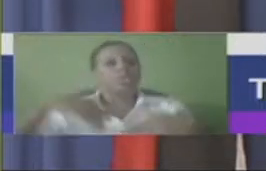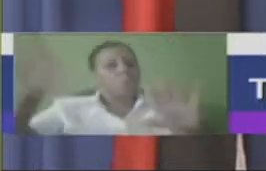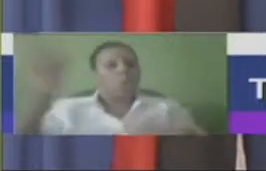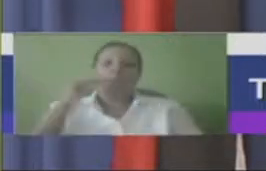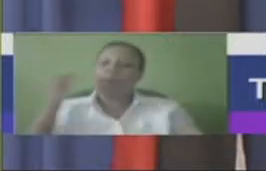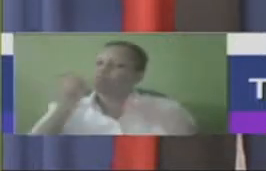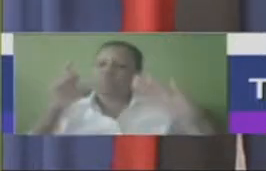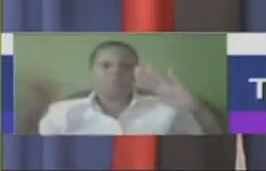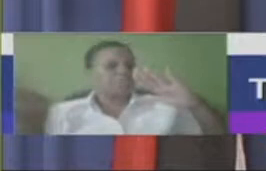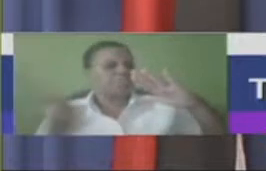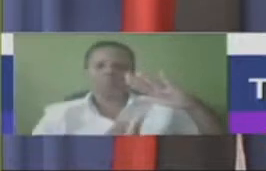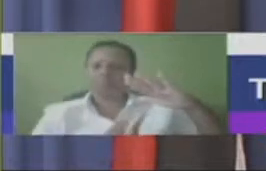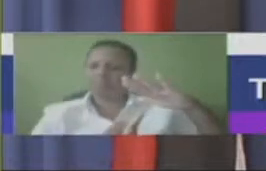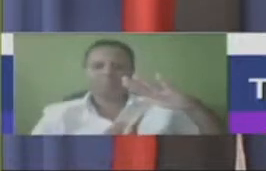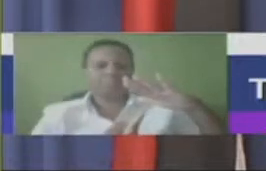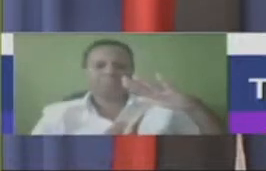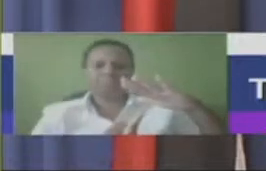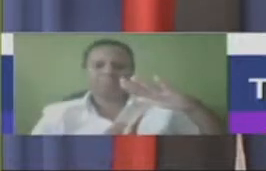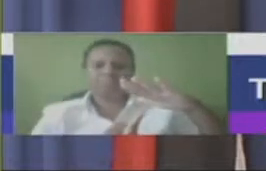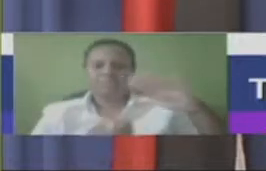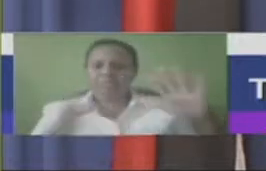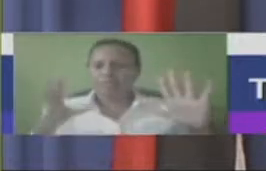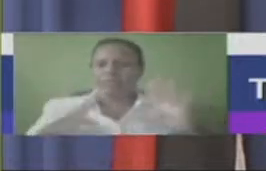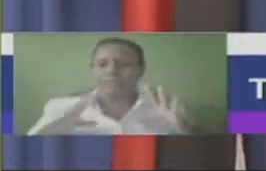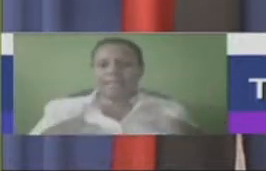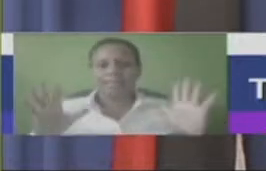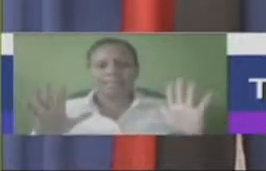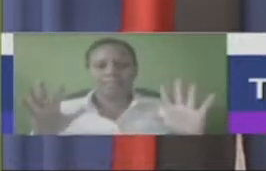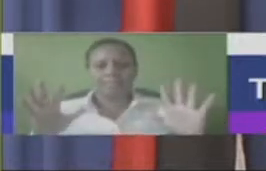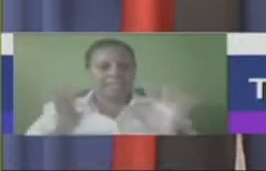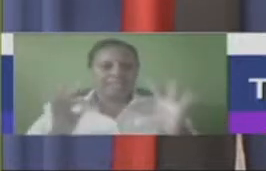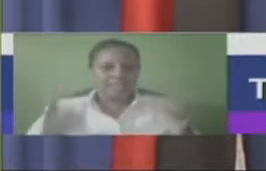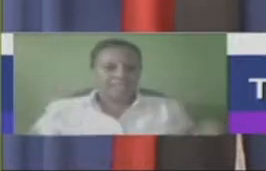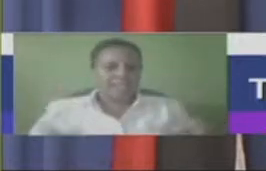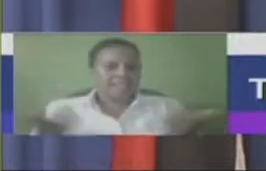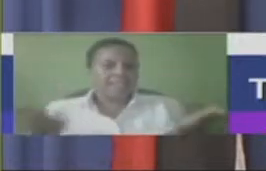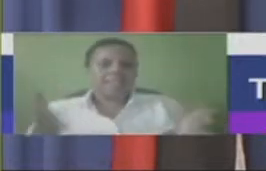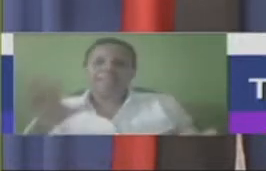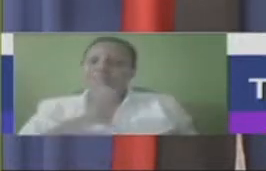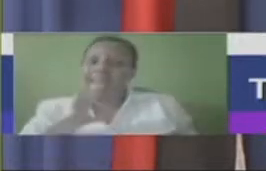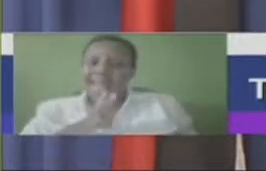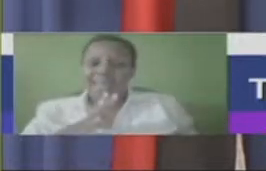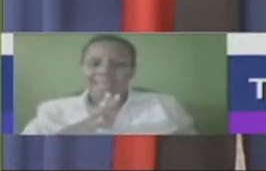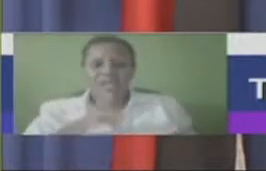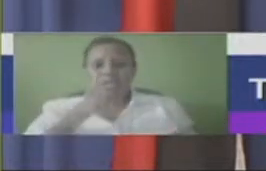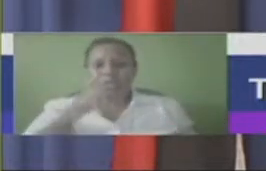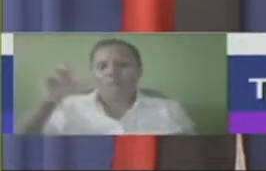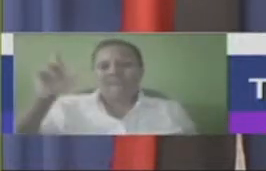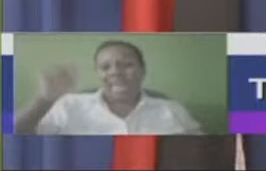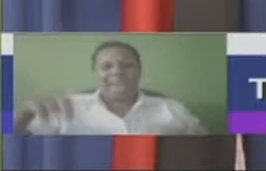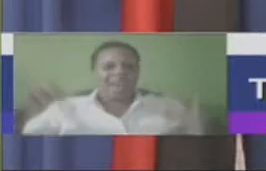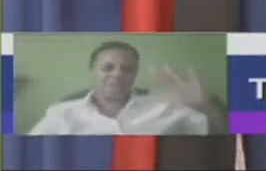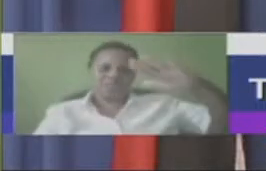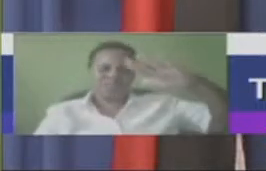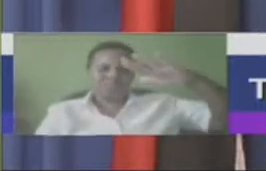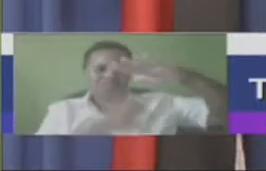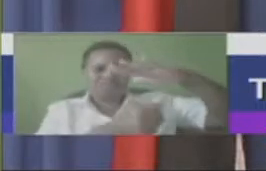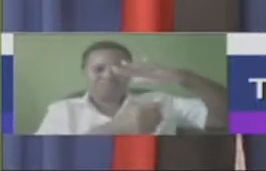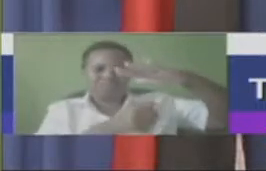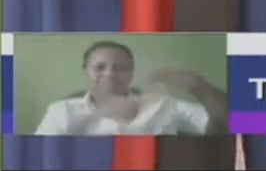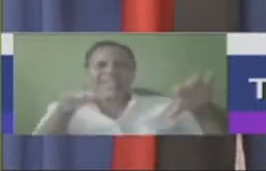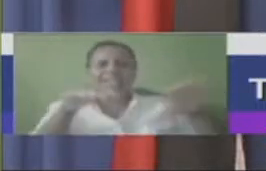of Trinidad and Tobago, you will not be required to quarantine if you come in fully